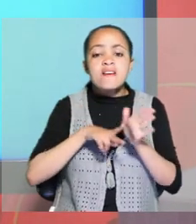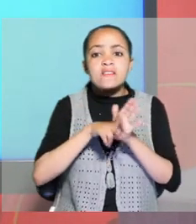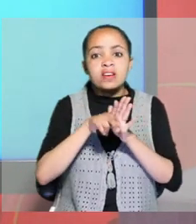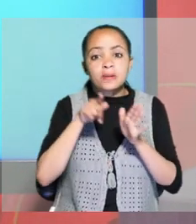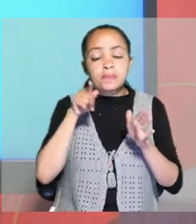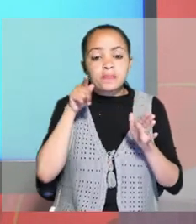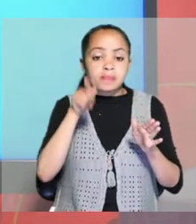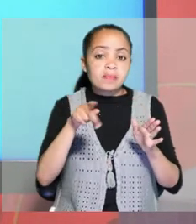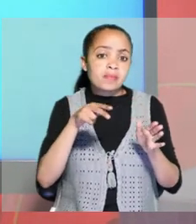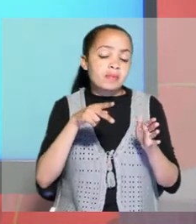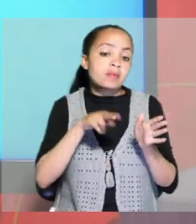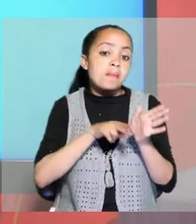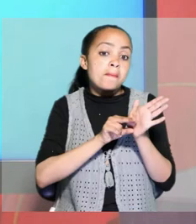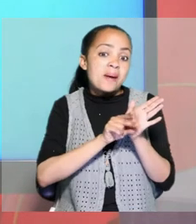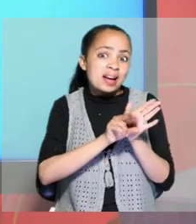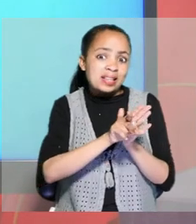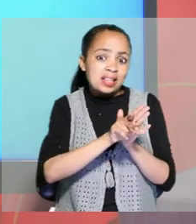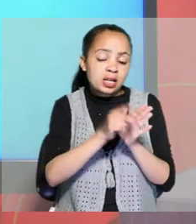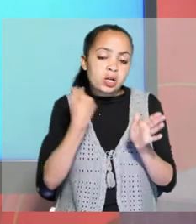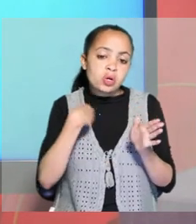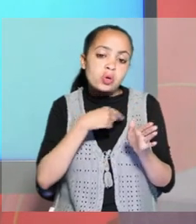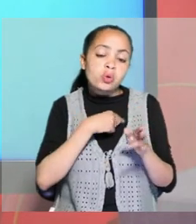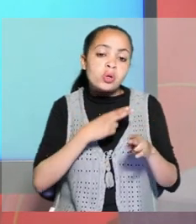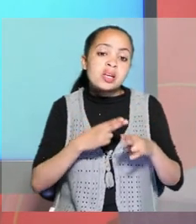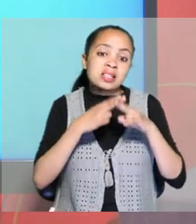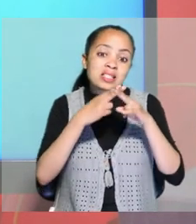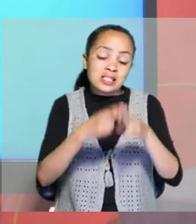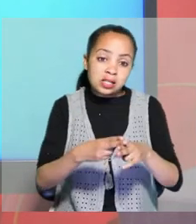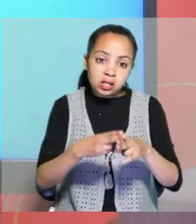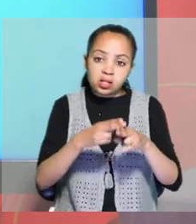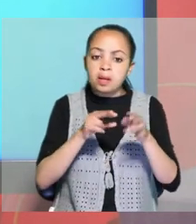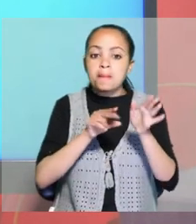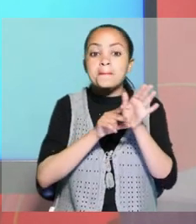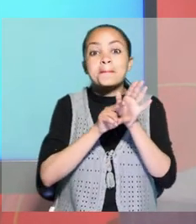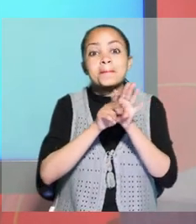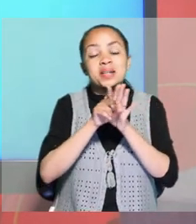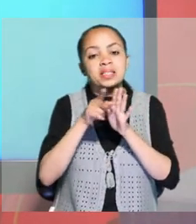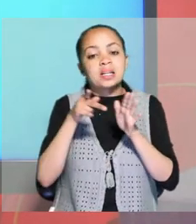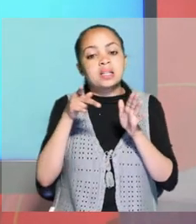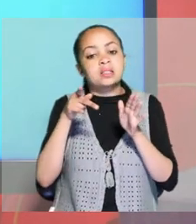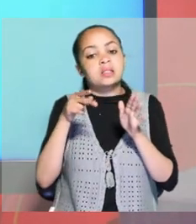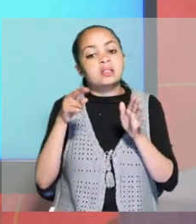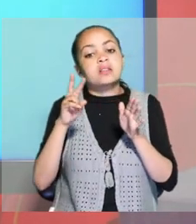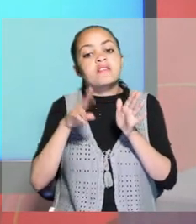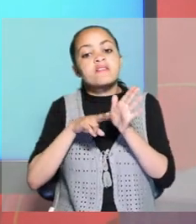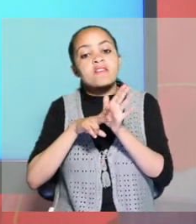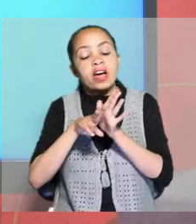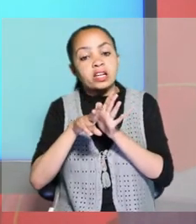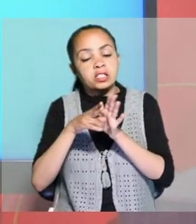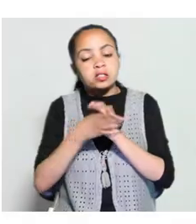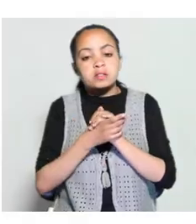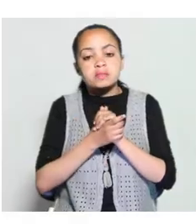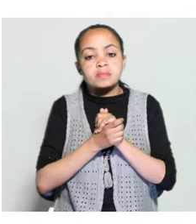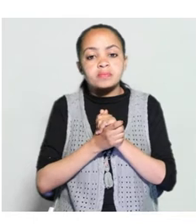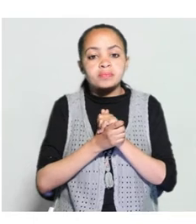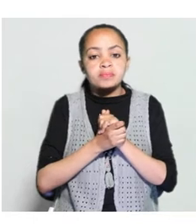it parasitizes bacteria, we say it is said to be bacteria parasitizing